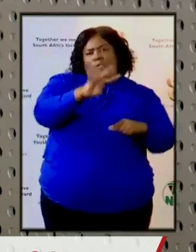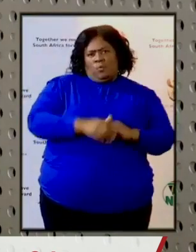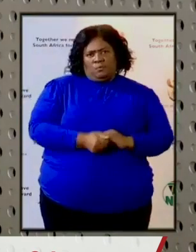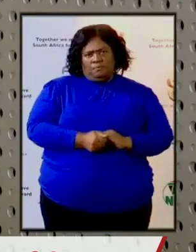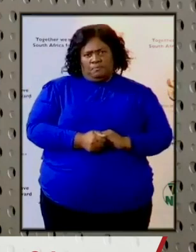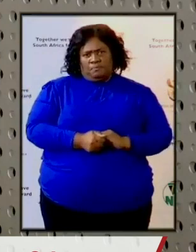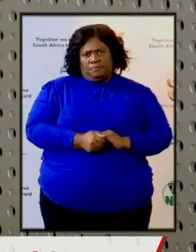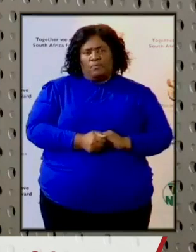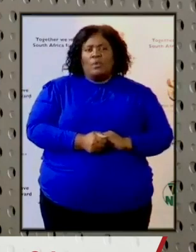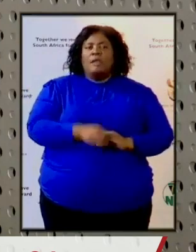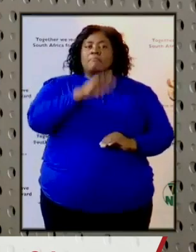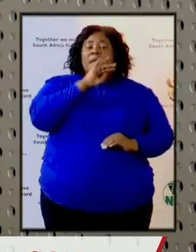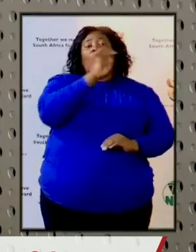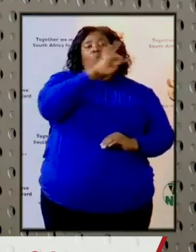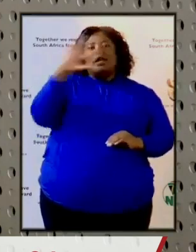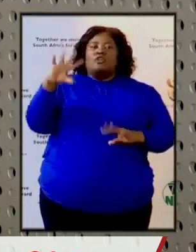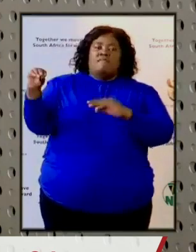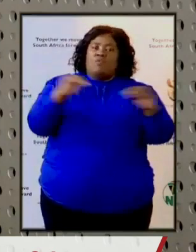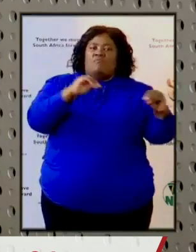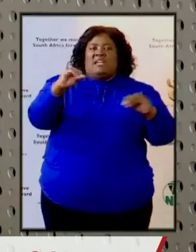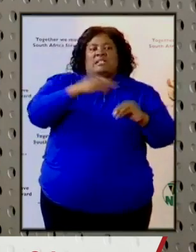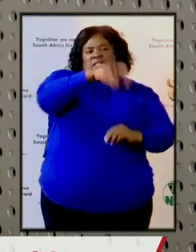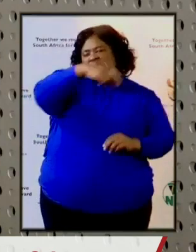So it's a once-off movement.